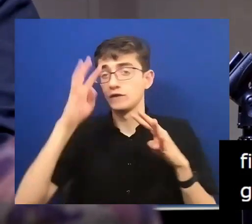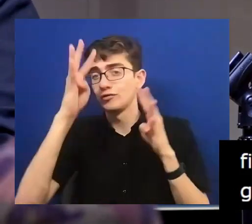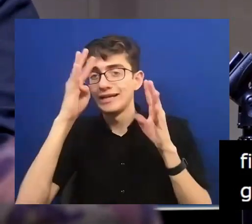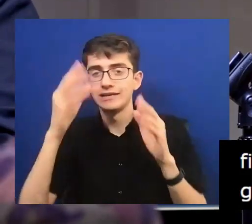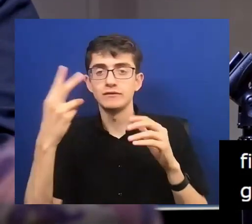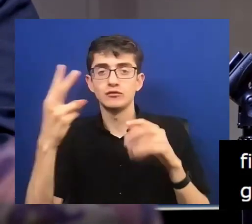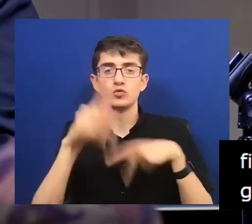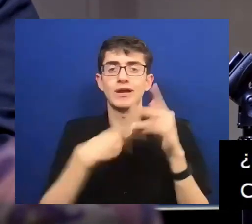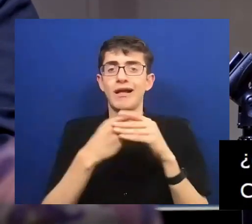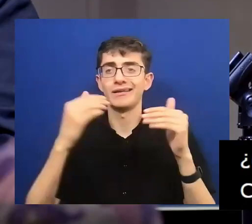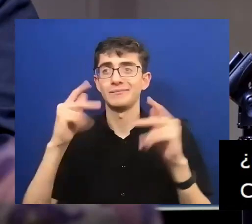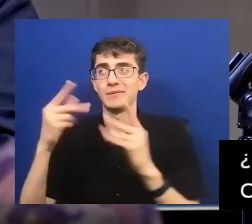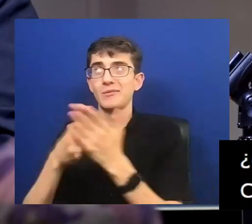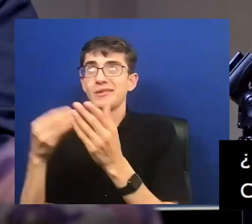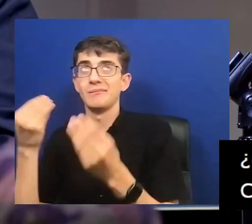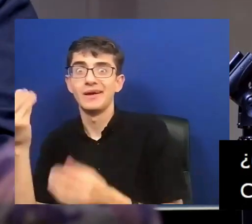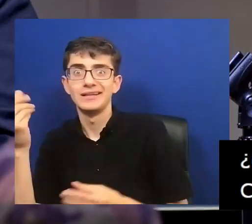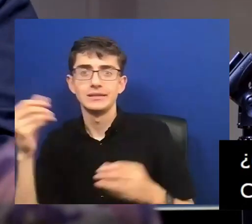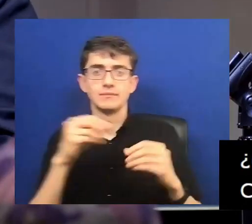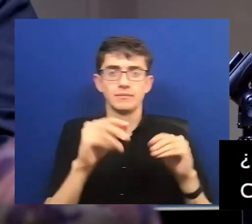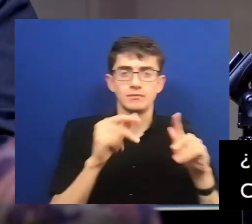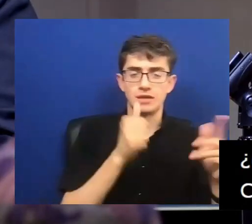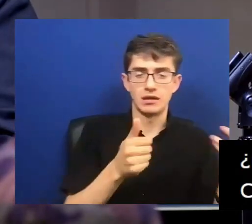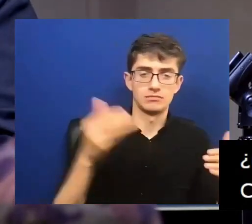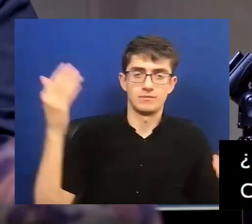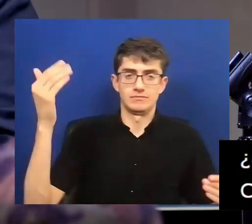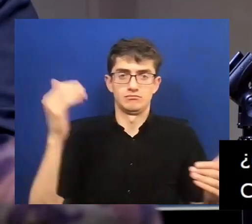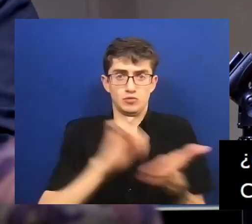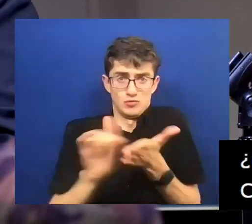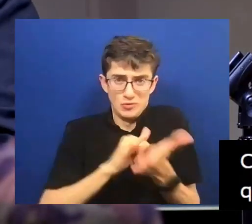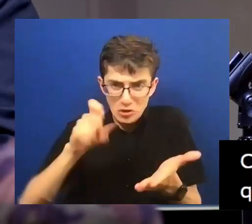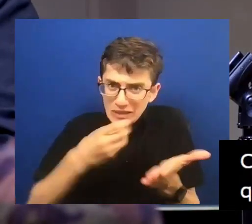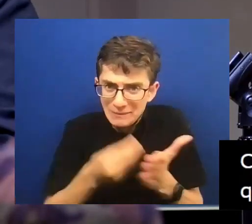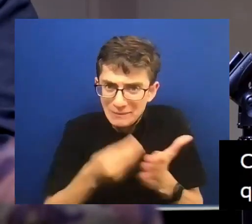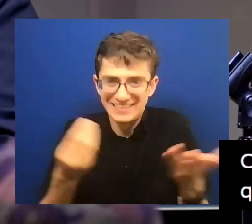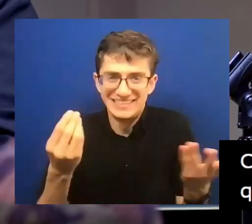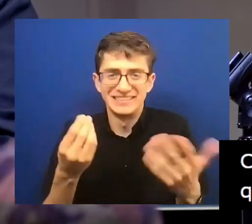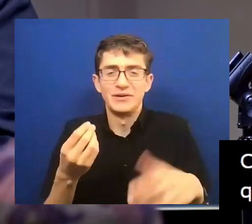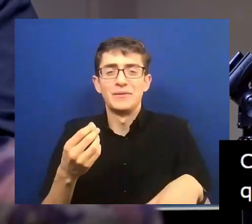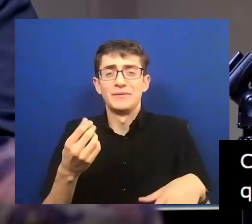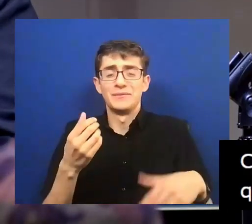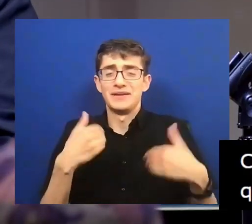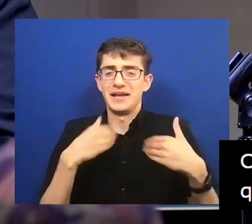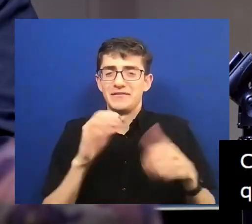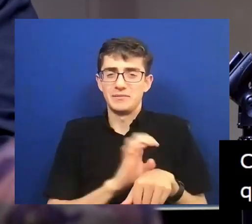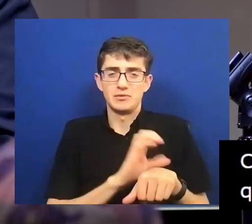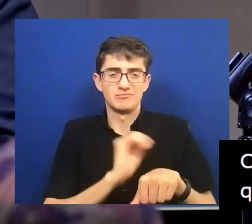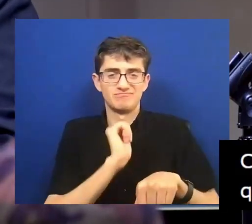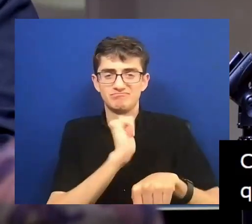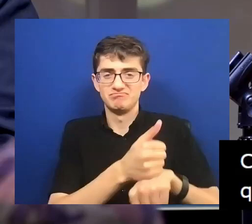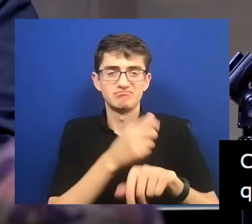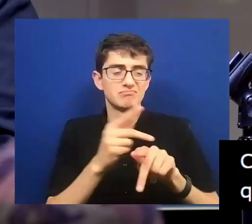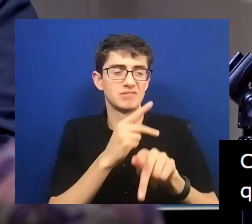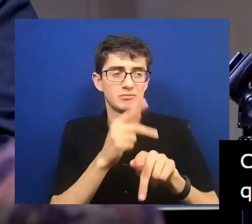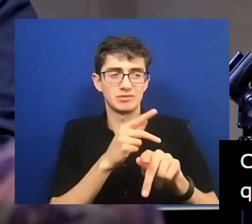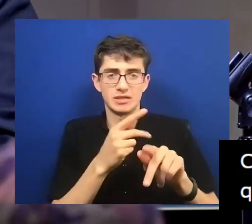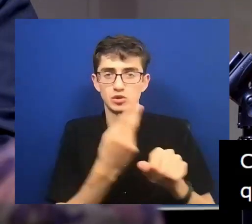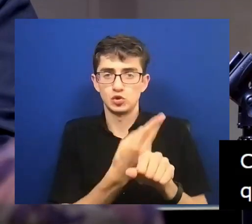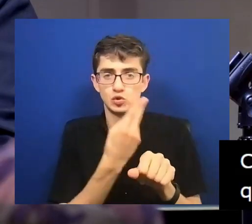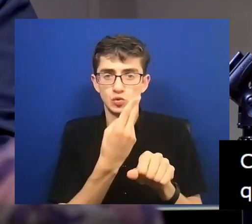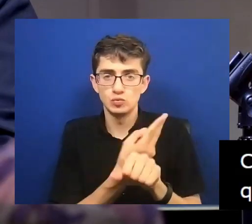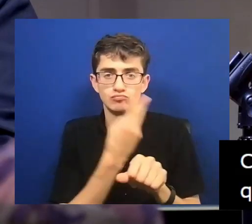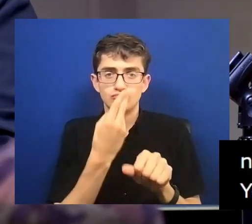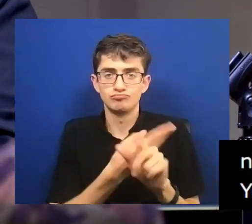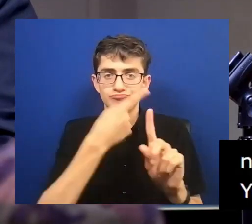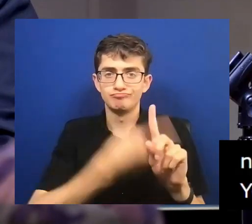really make good money, right? So we have computers set out where people can renew their time there indefinitely as long as no one else has a reservation on